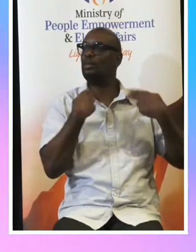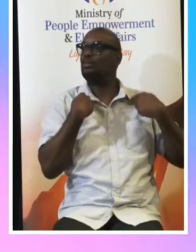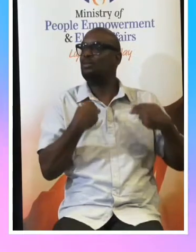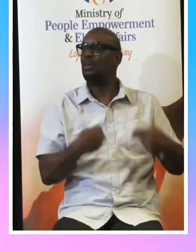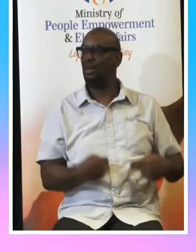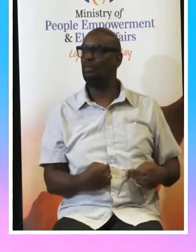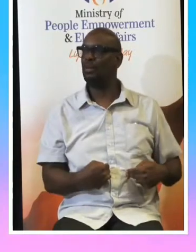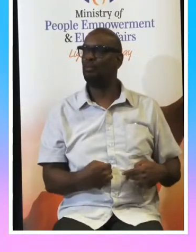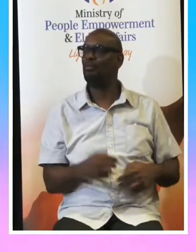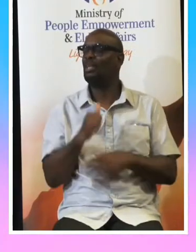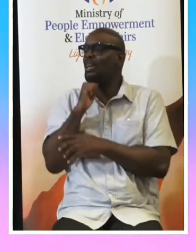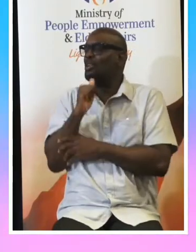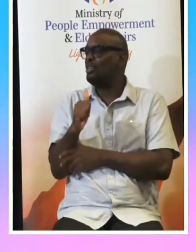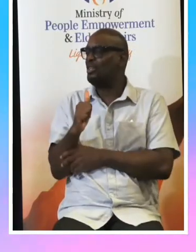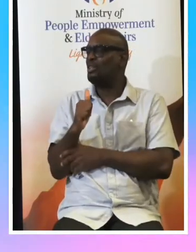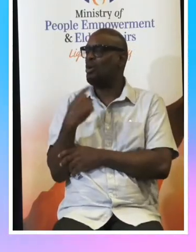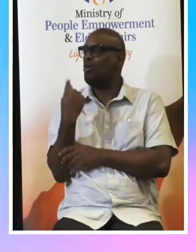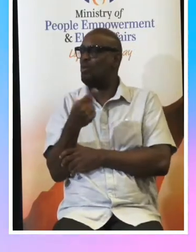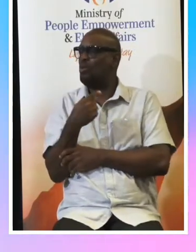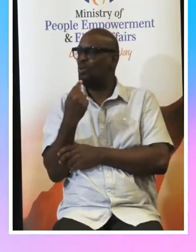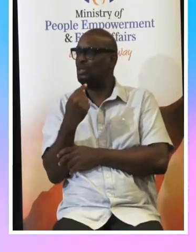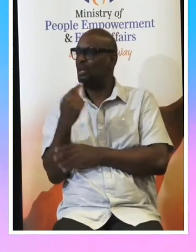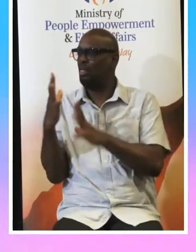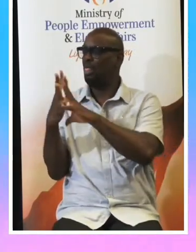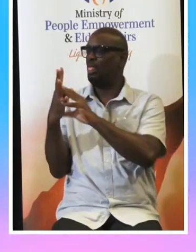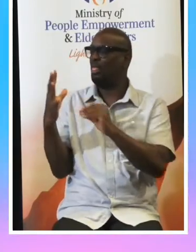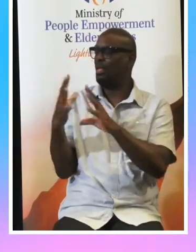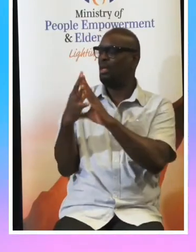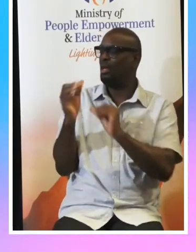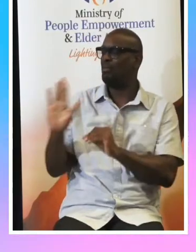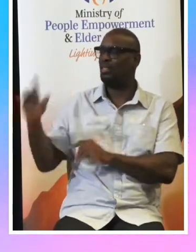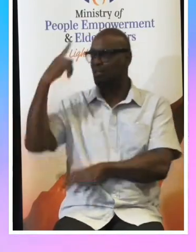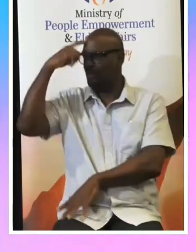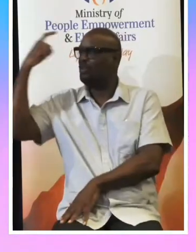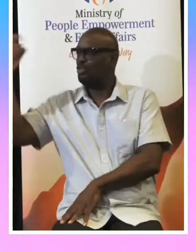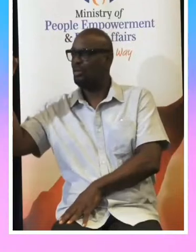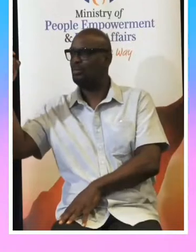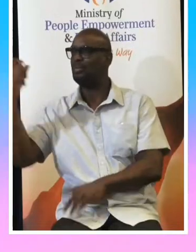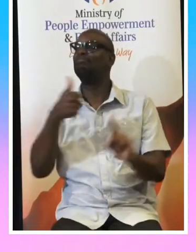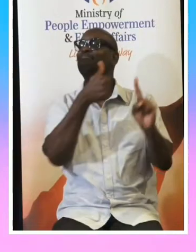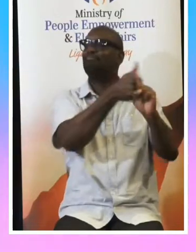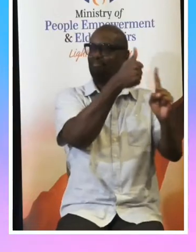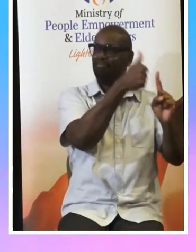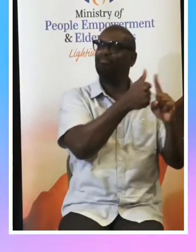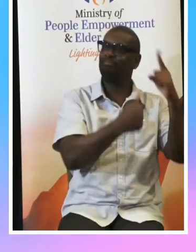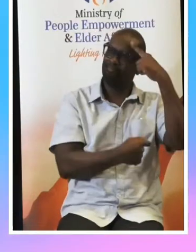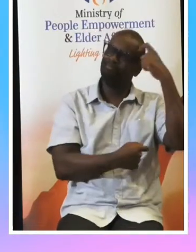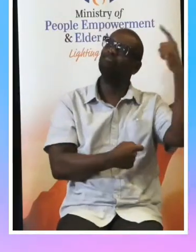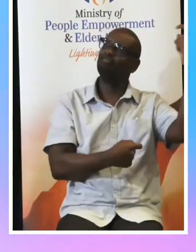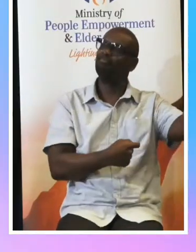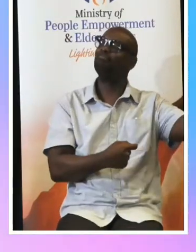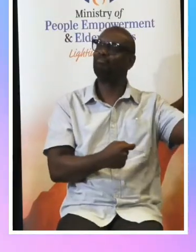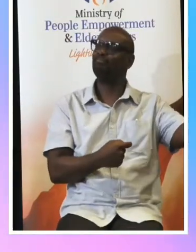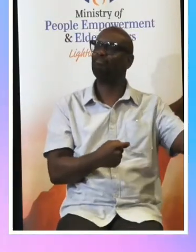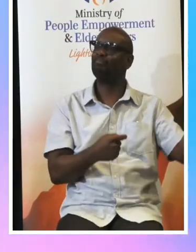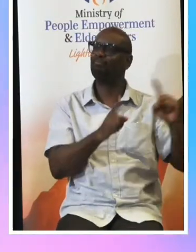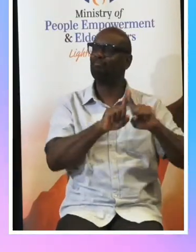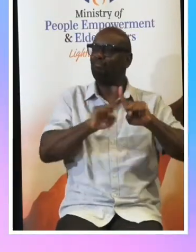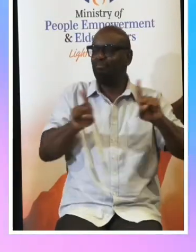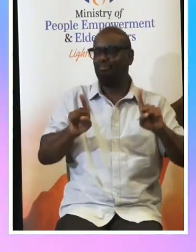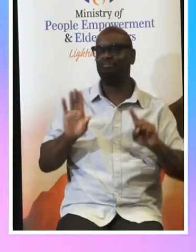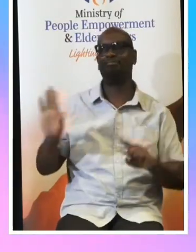me, but as a human being with growing dreams and aspirations that did not always reflect their own